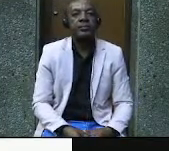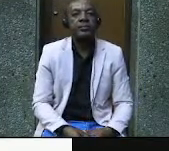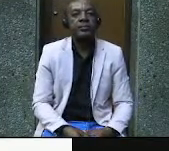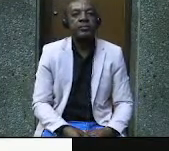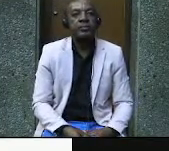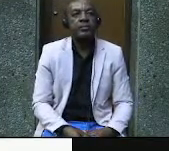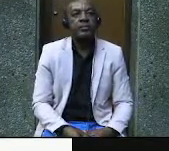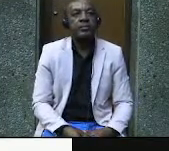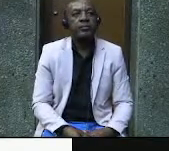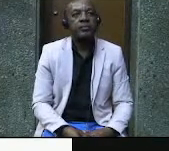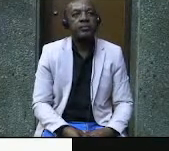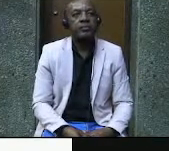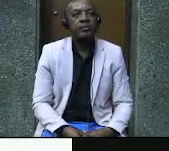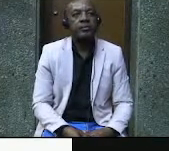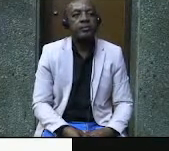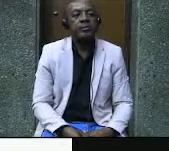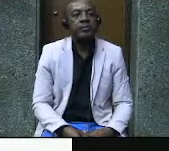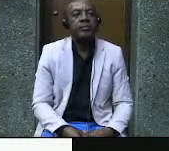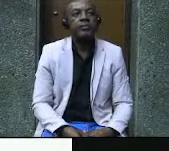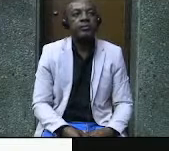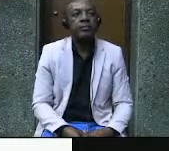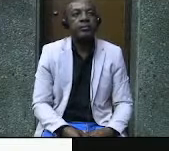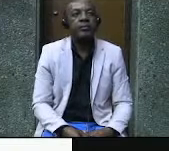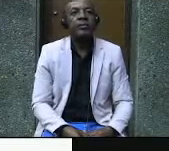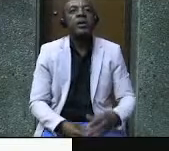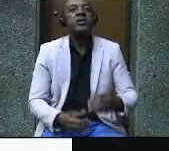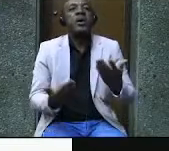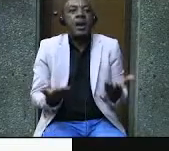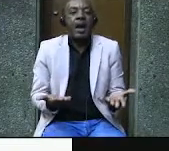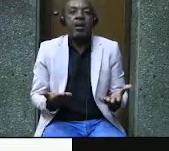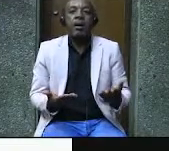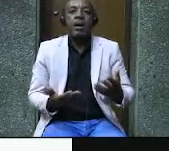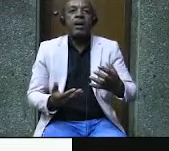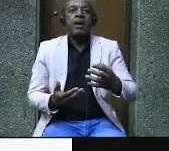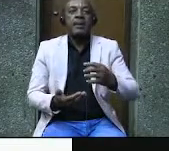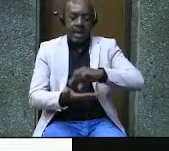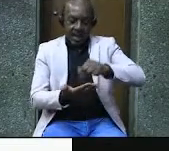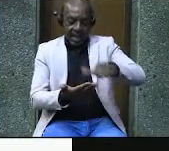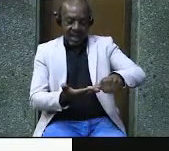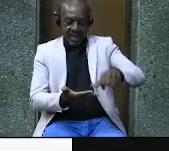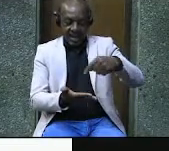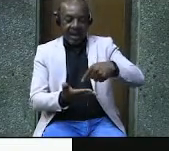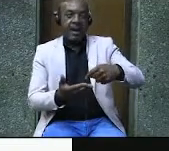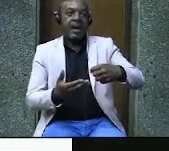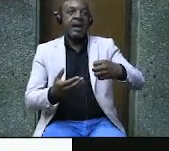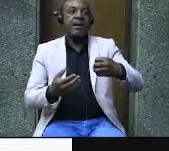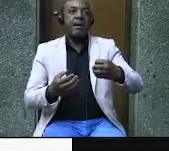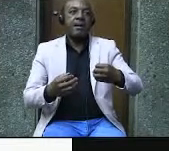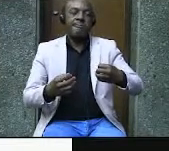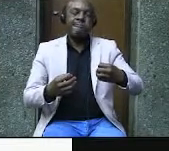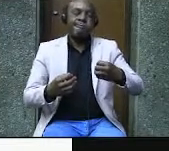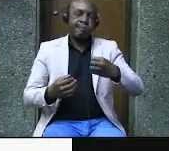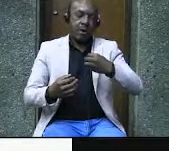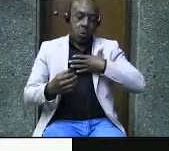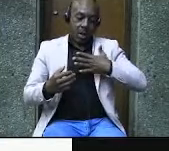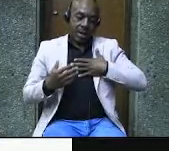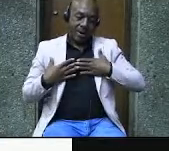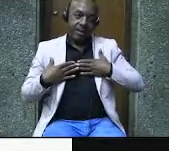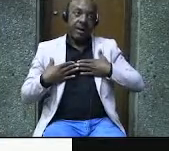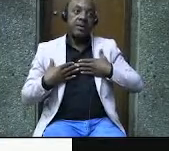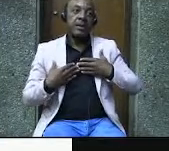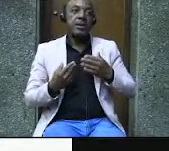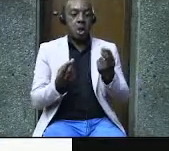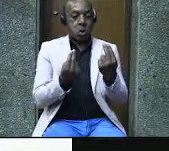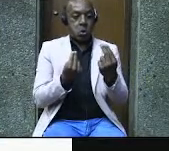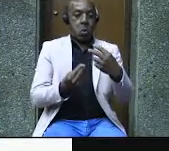Now, the effect of the passing of ownership is that the new owner, the expropriating authority,